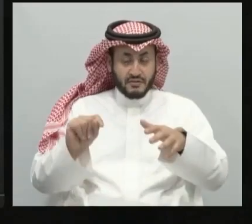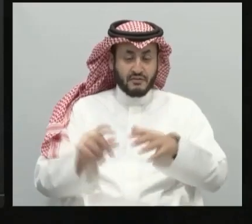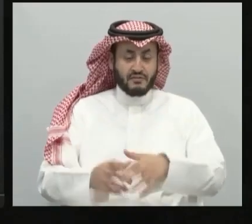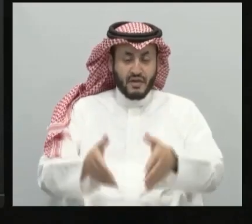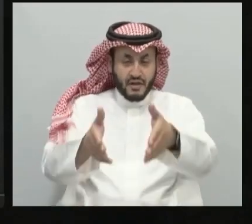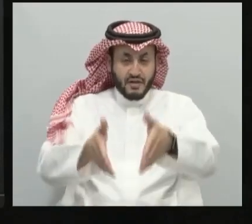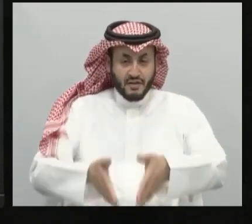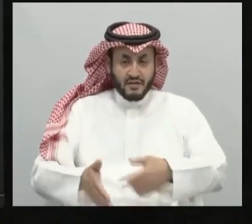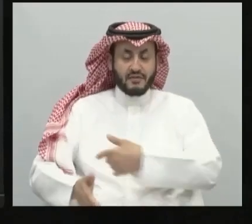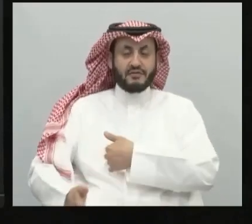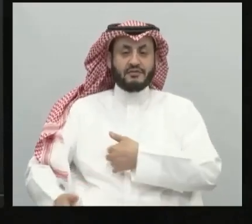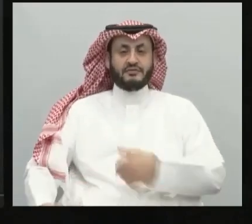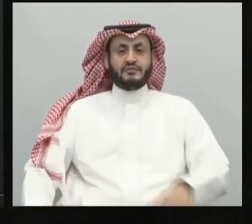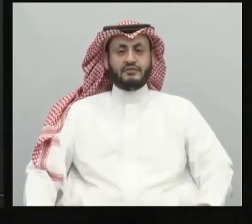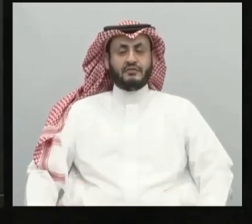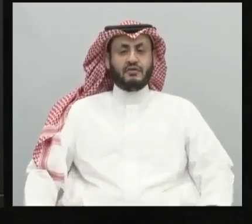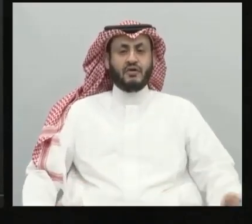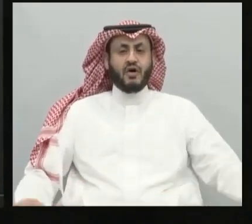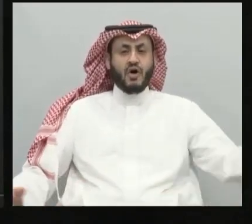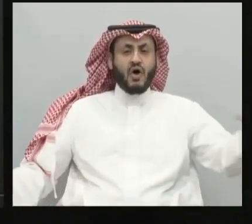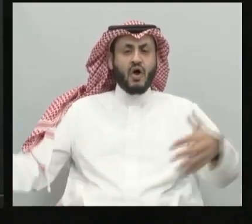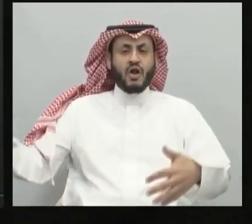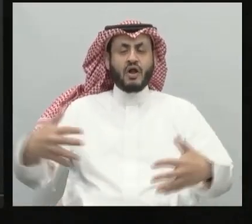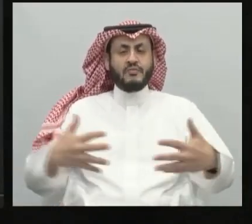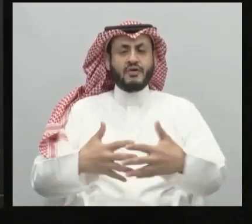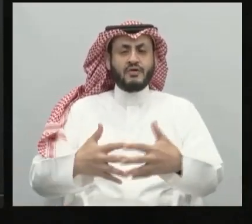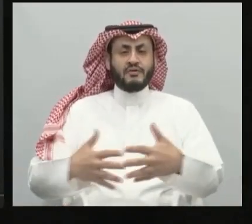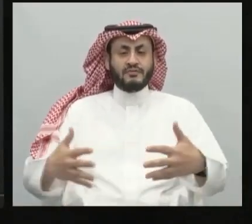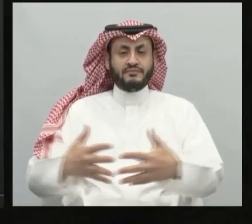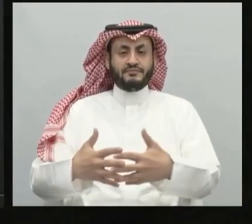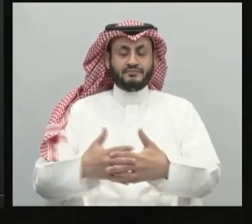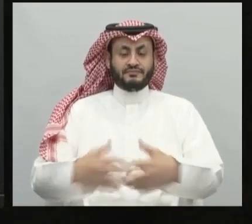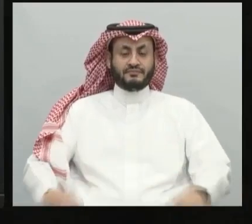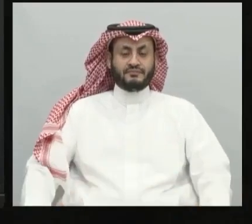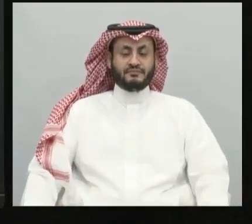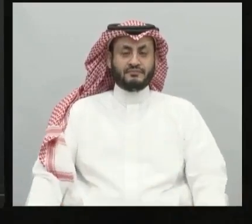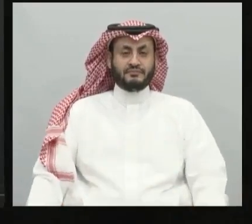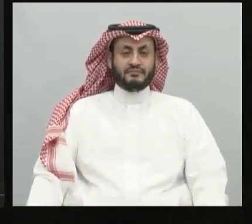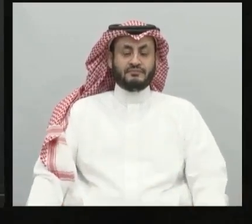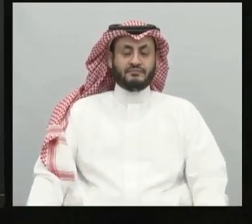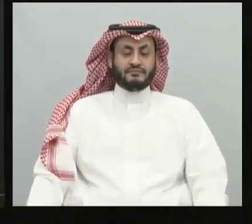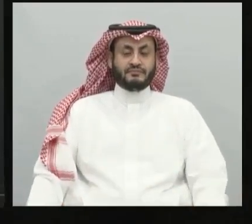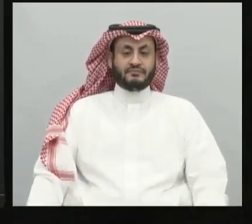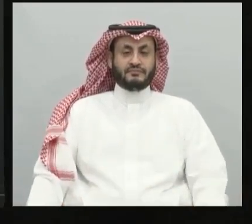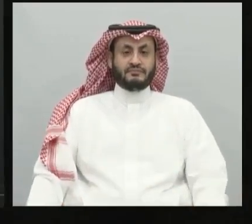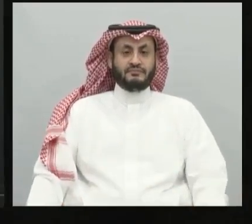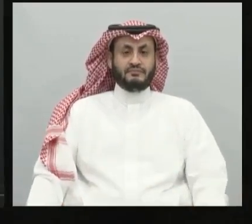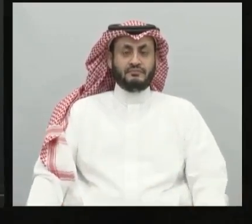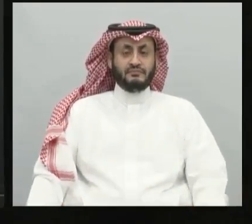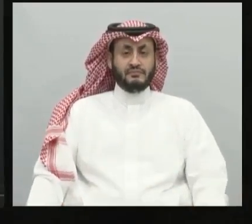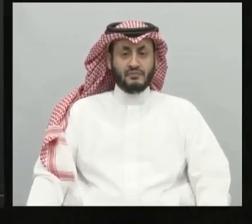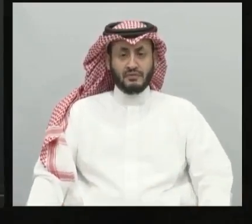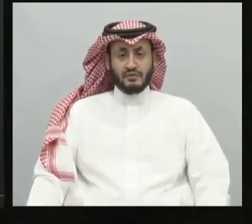with people from all around the world. This is our unit title, okay? Are you excited to